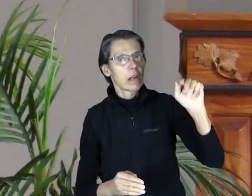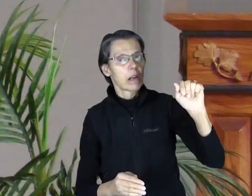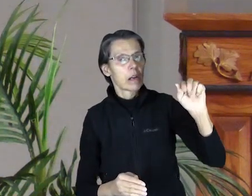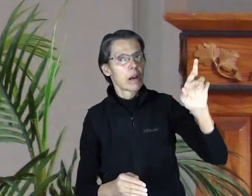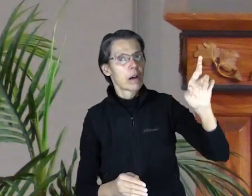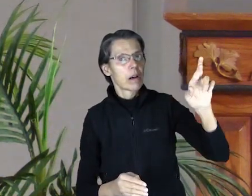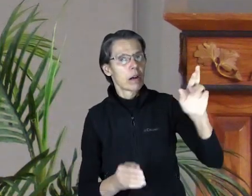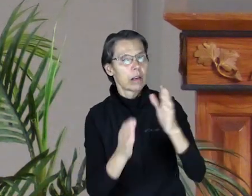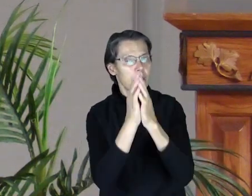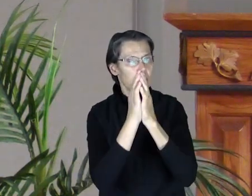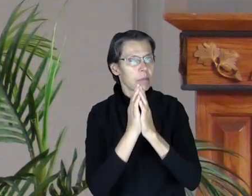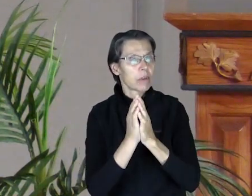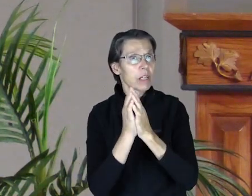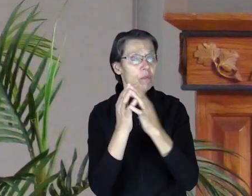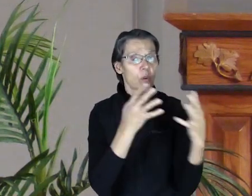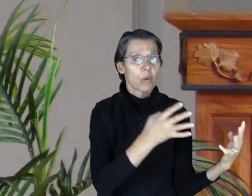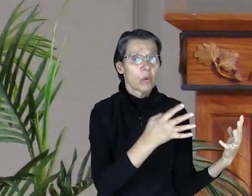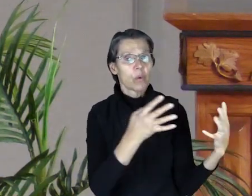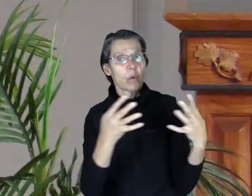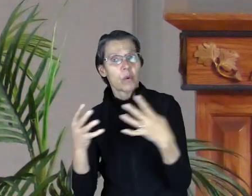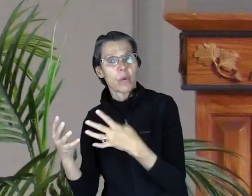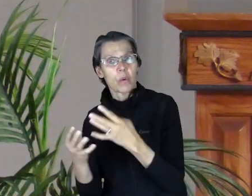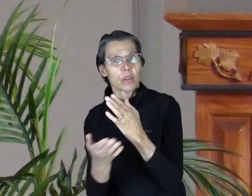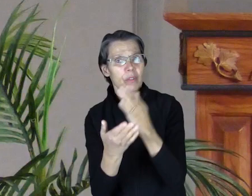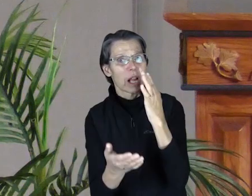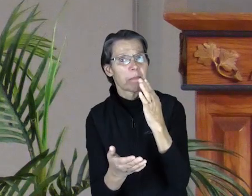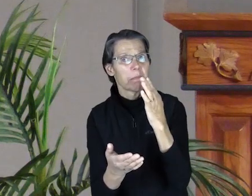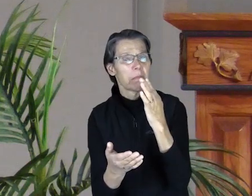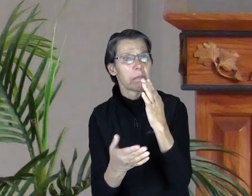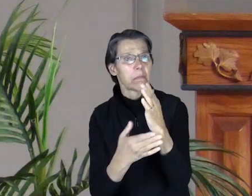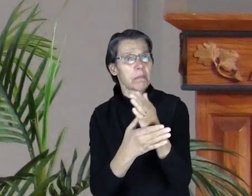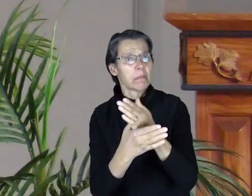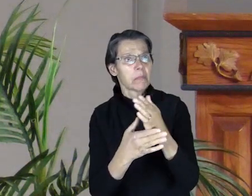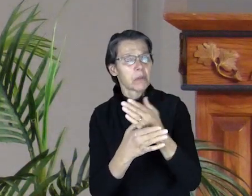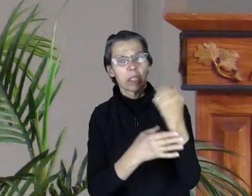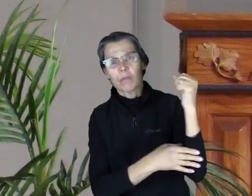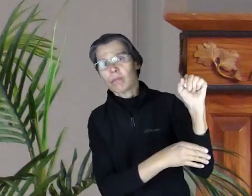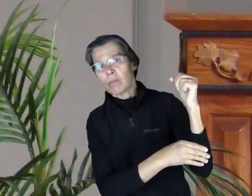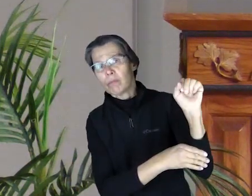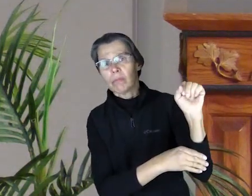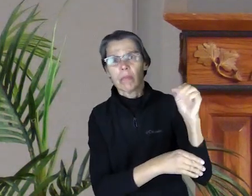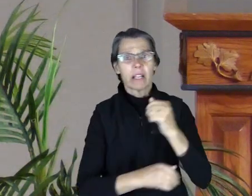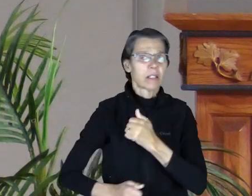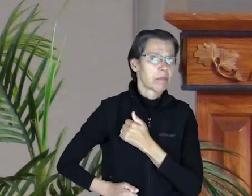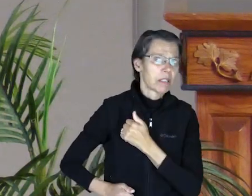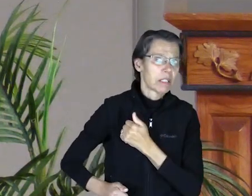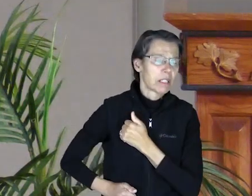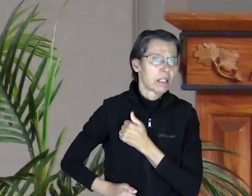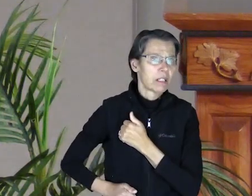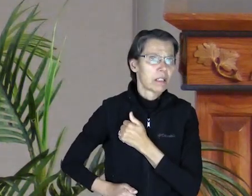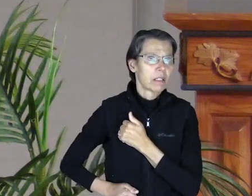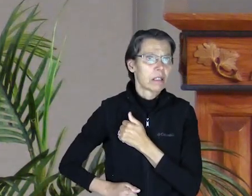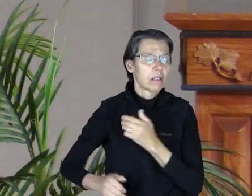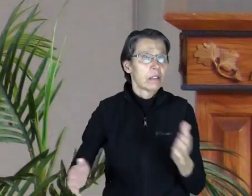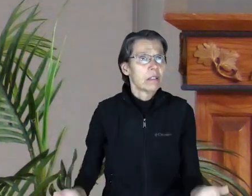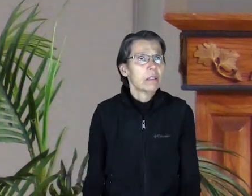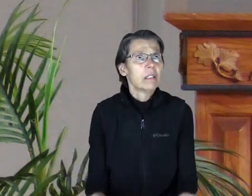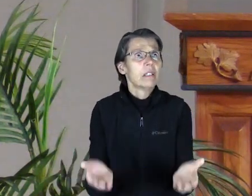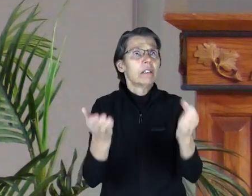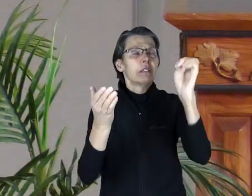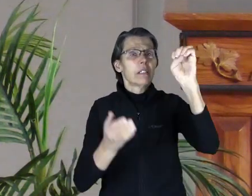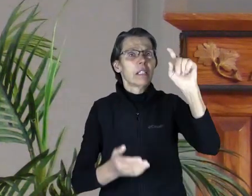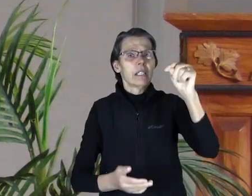for restraint and nonviolence between the protesters and the military. We lift up the conflict